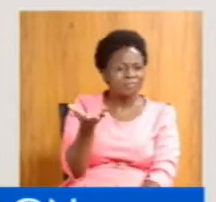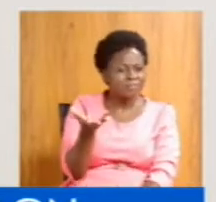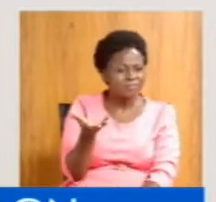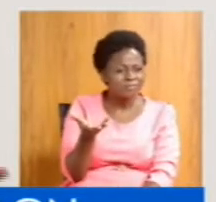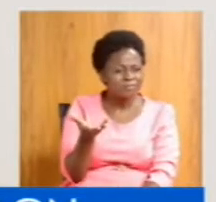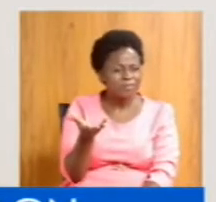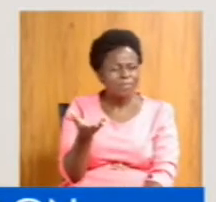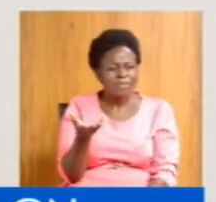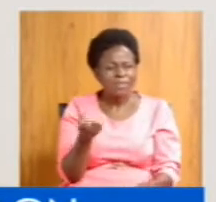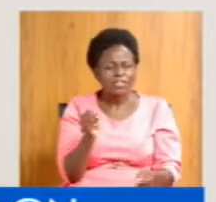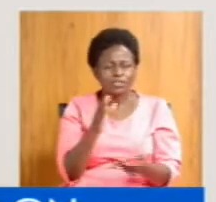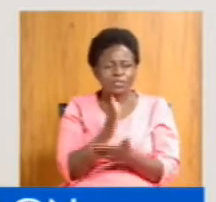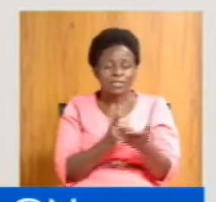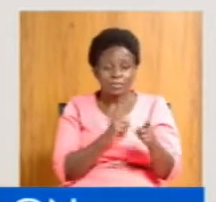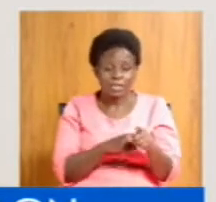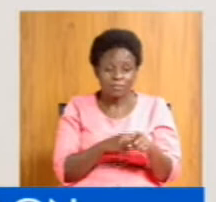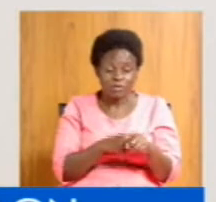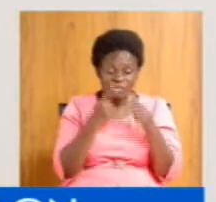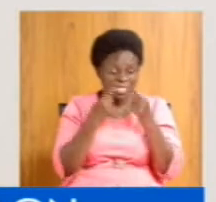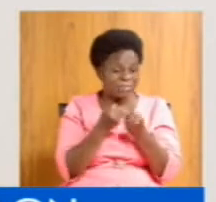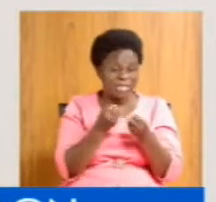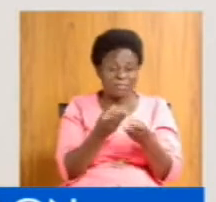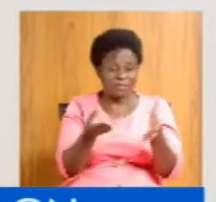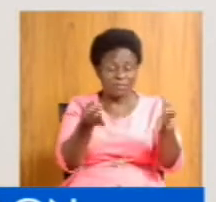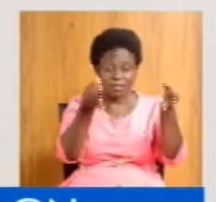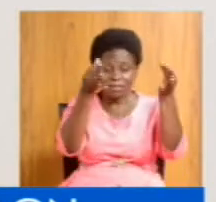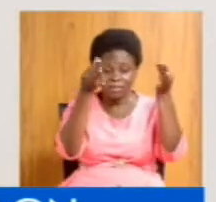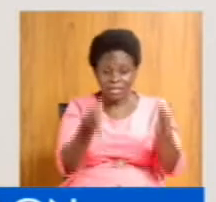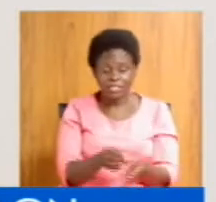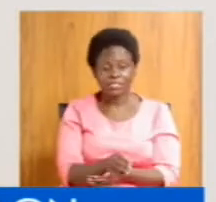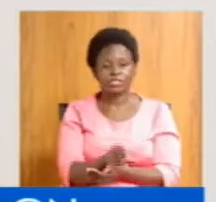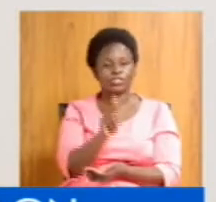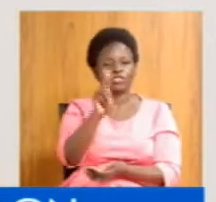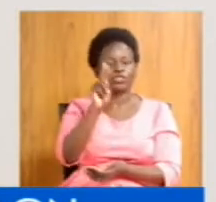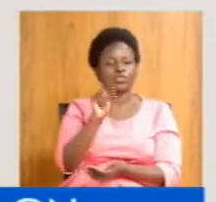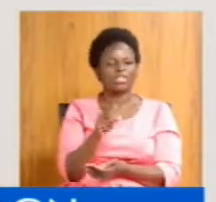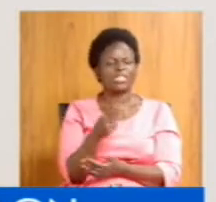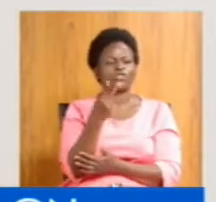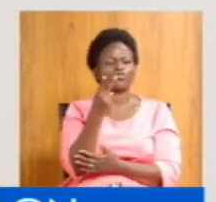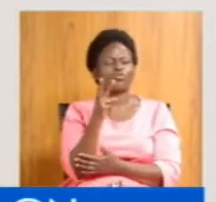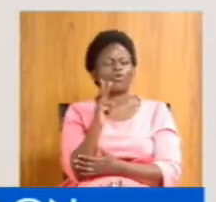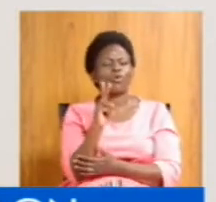and so at times when you look at most of the things the UN in 2016